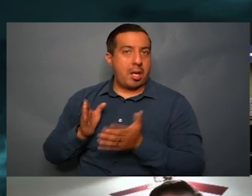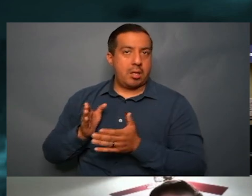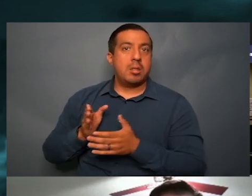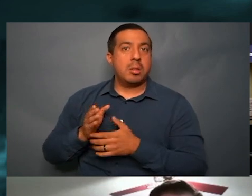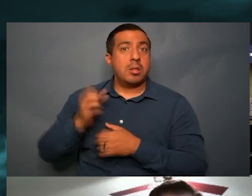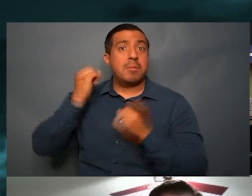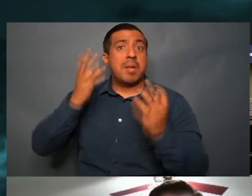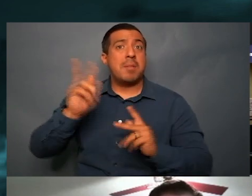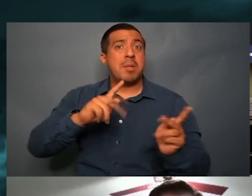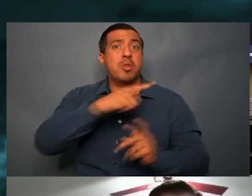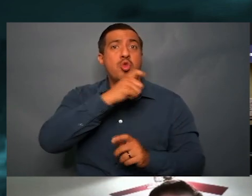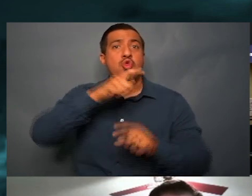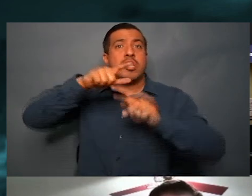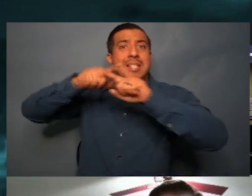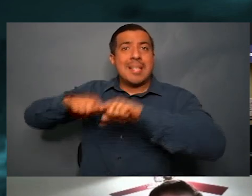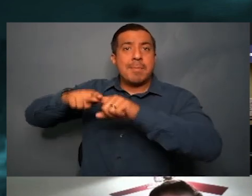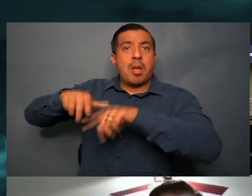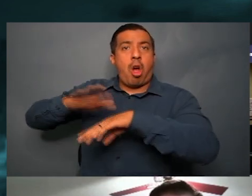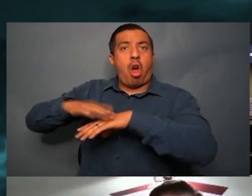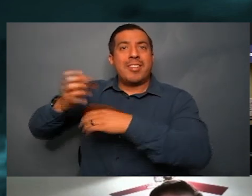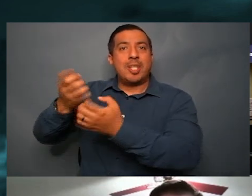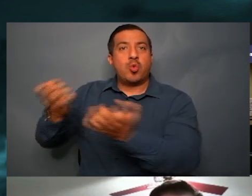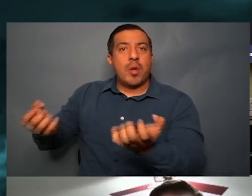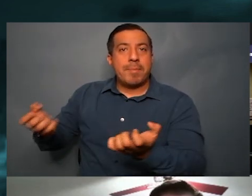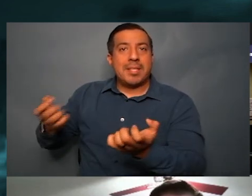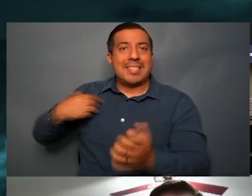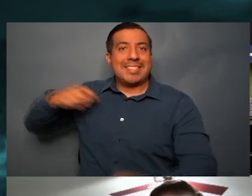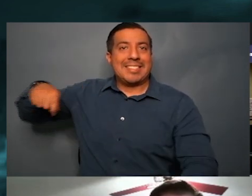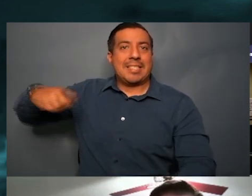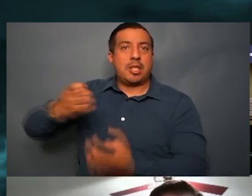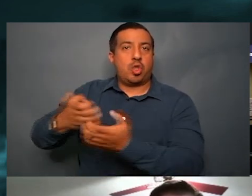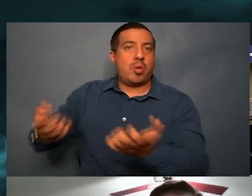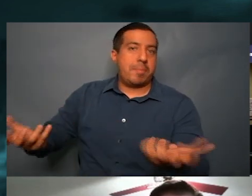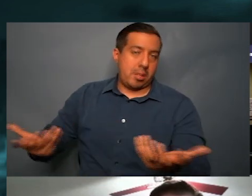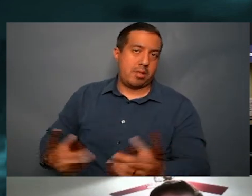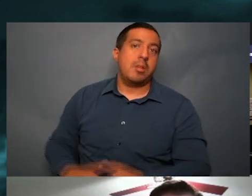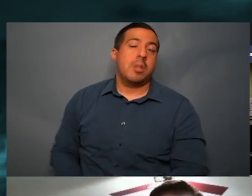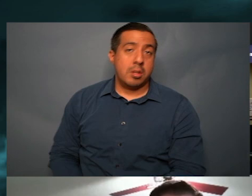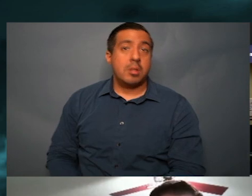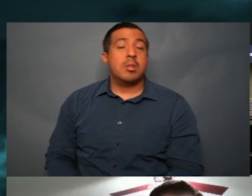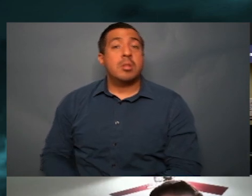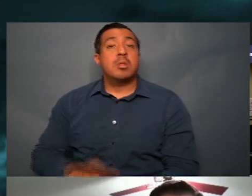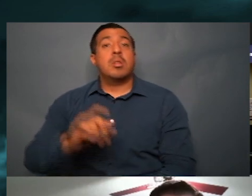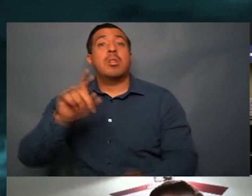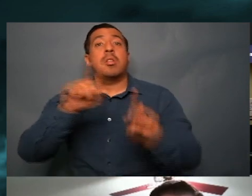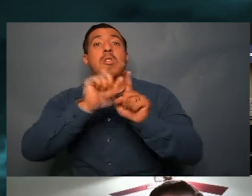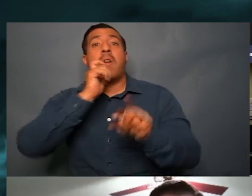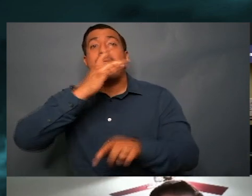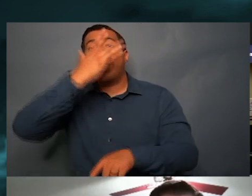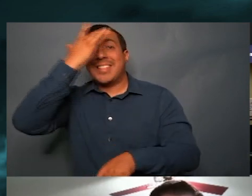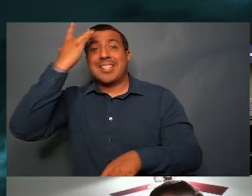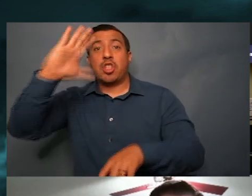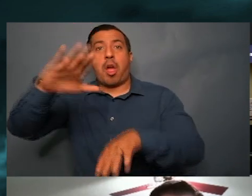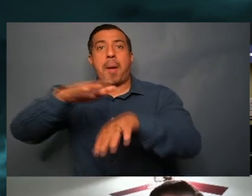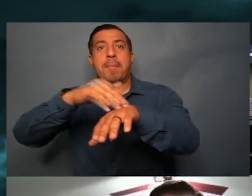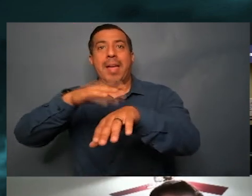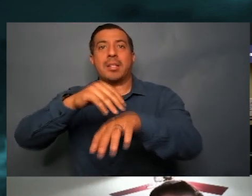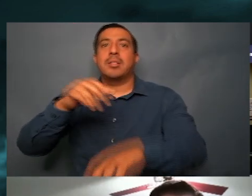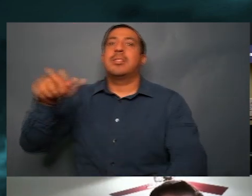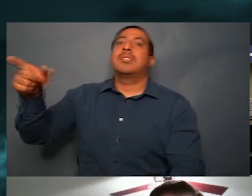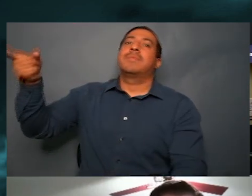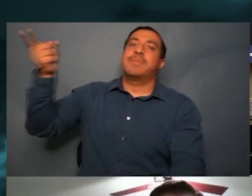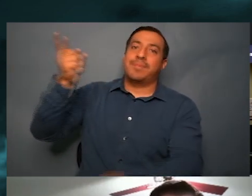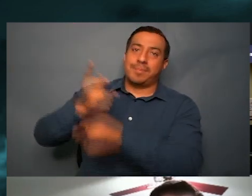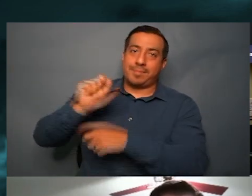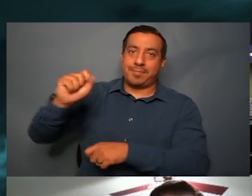folks that are dependent on certain equipment. Let's not forget our pets either. And that's the other thing is